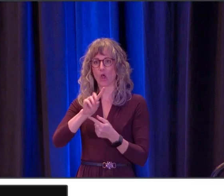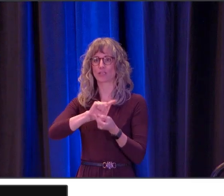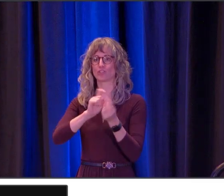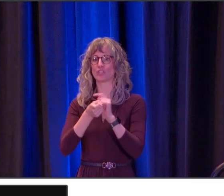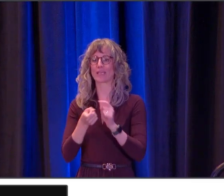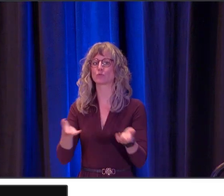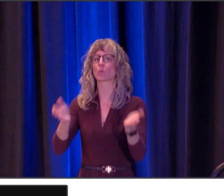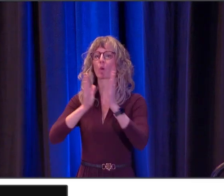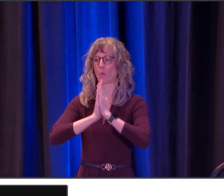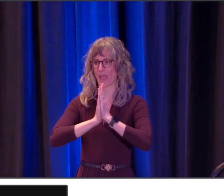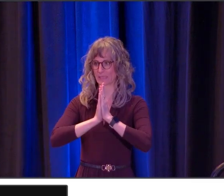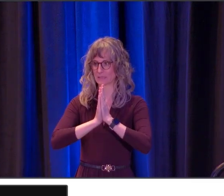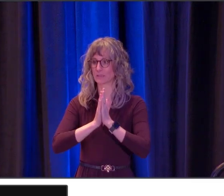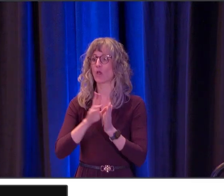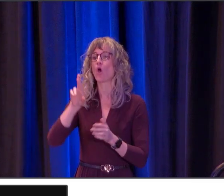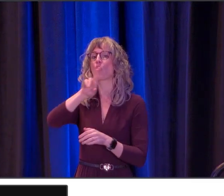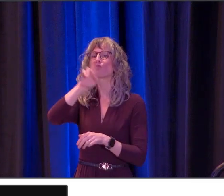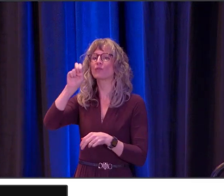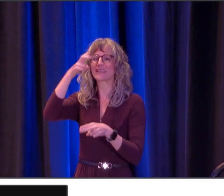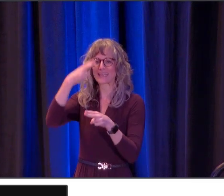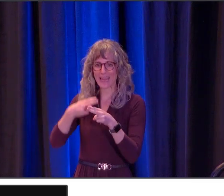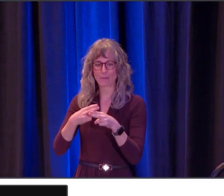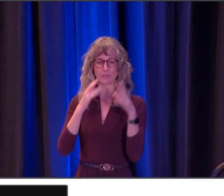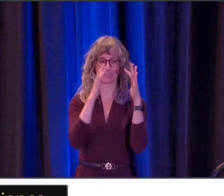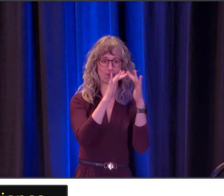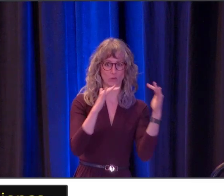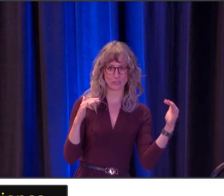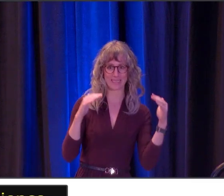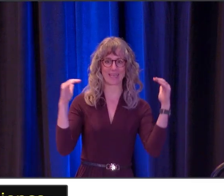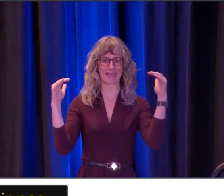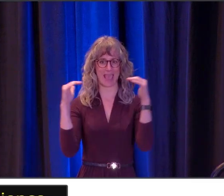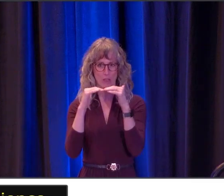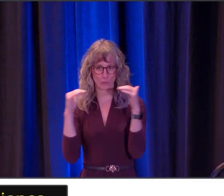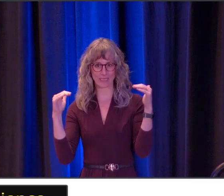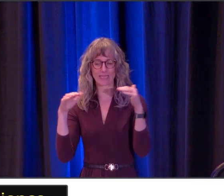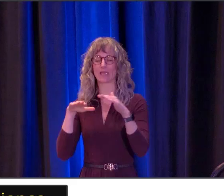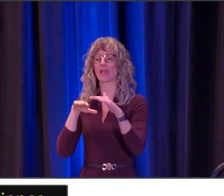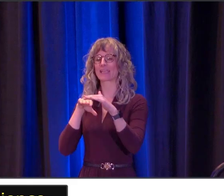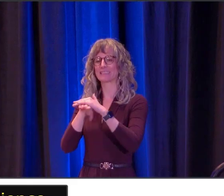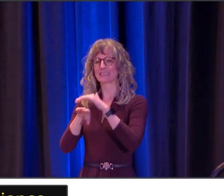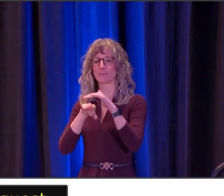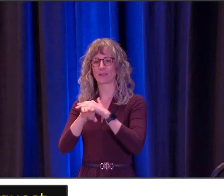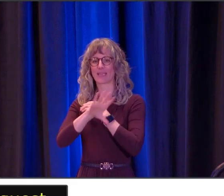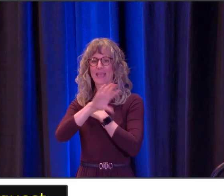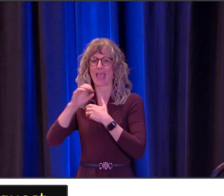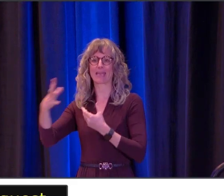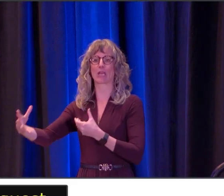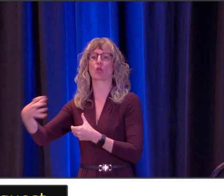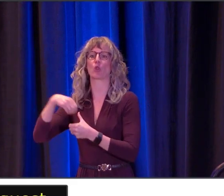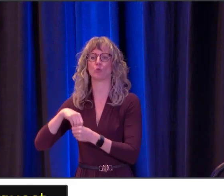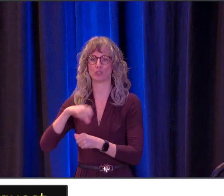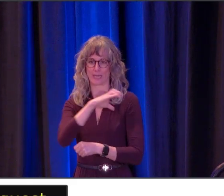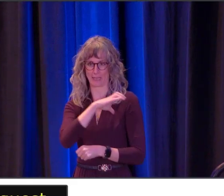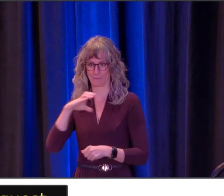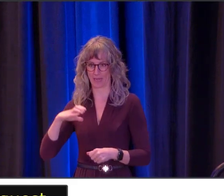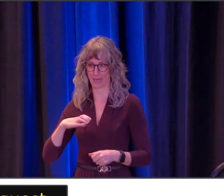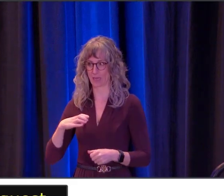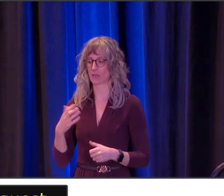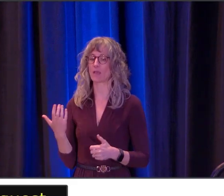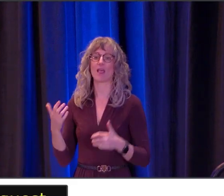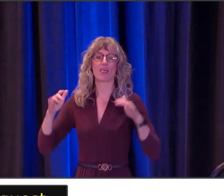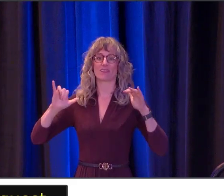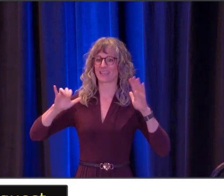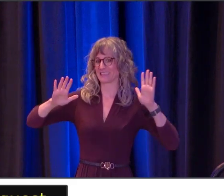for renaming the Diversity, Equity, Accessibility, and Inclusion Committee. That is yet to go